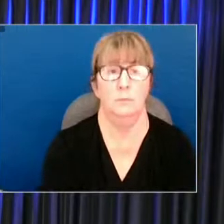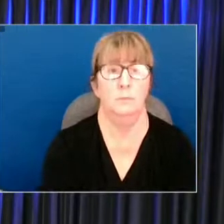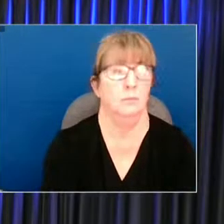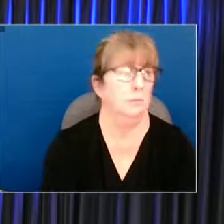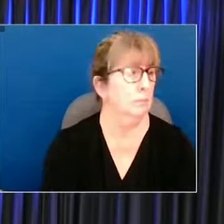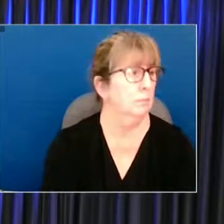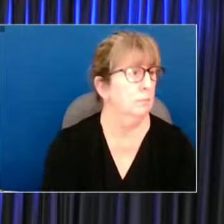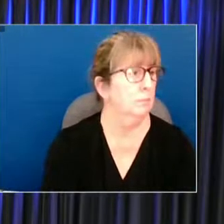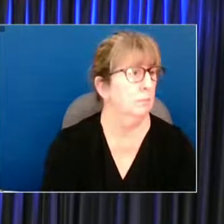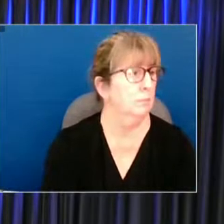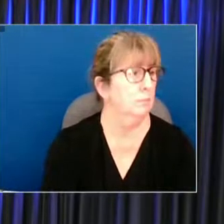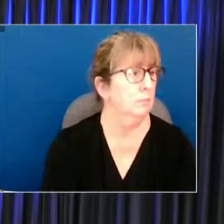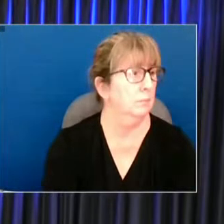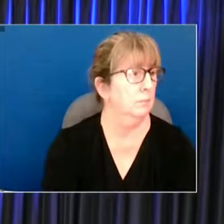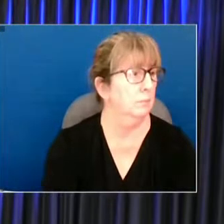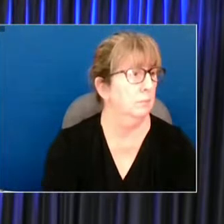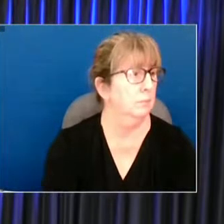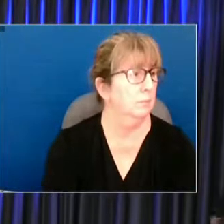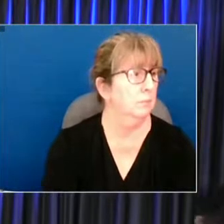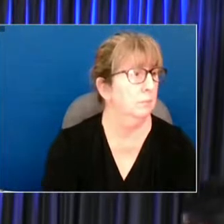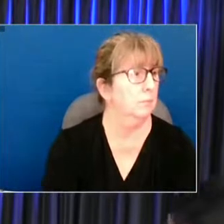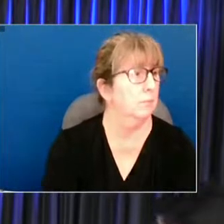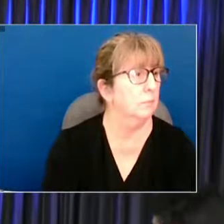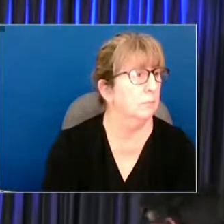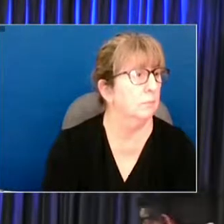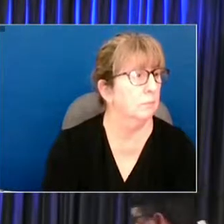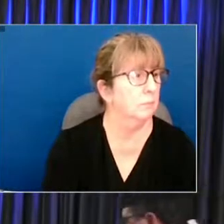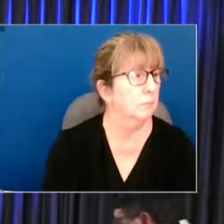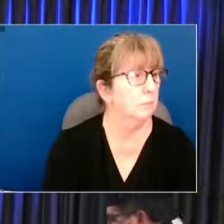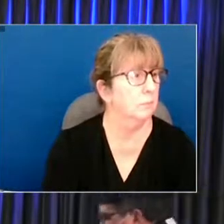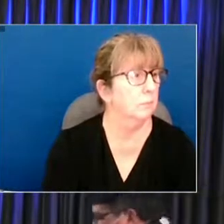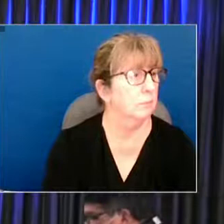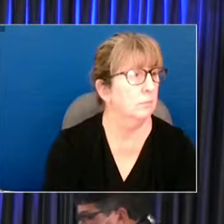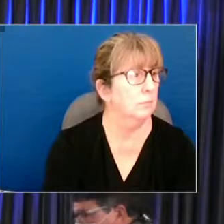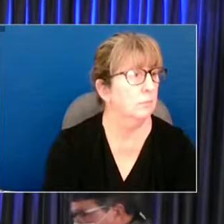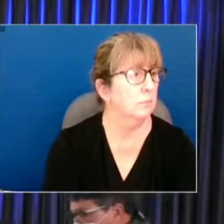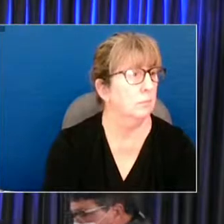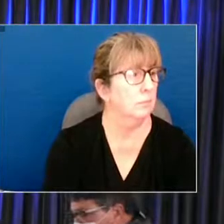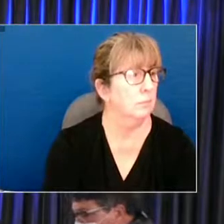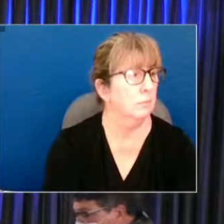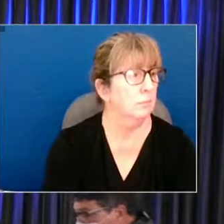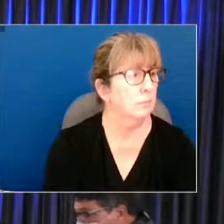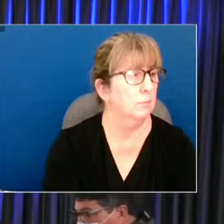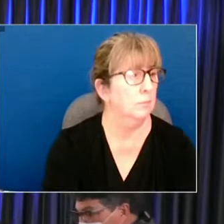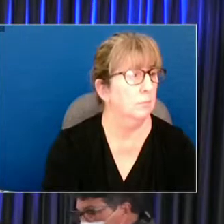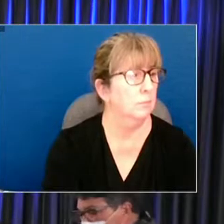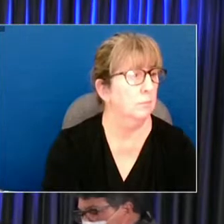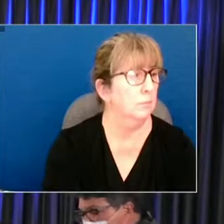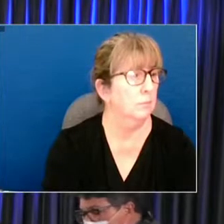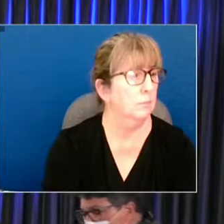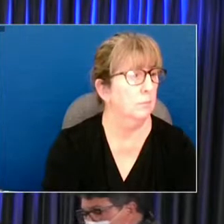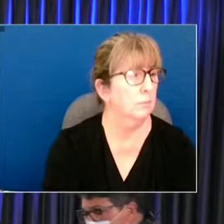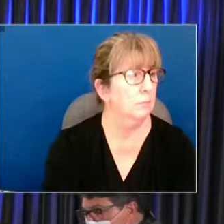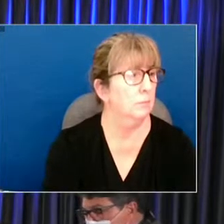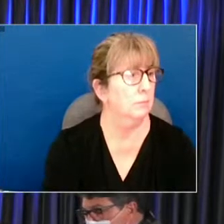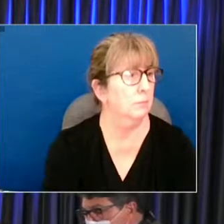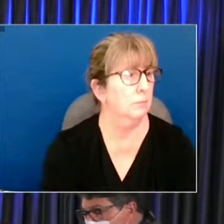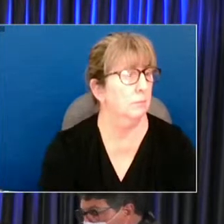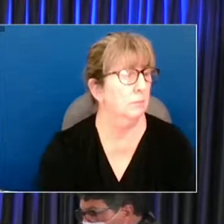Yeah, that's live. Okay, so that's, yeah. That's great.